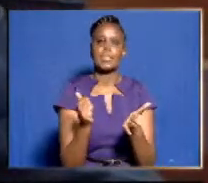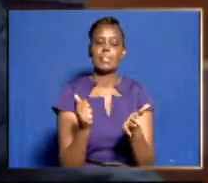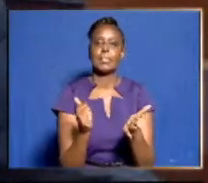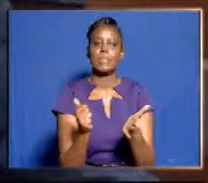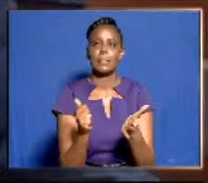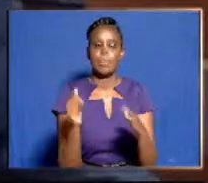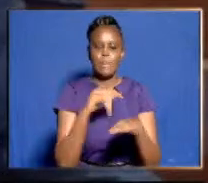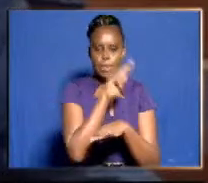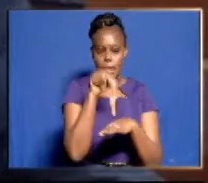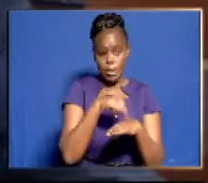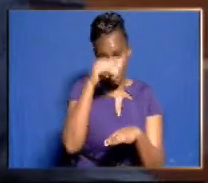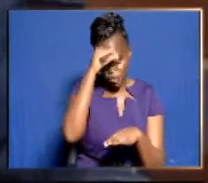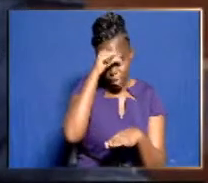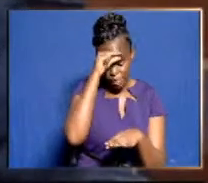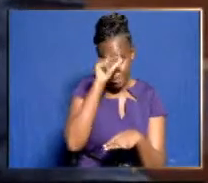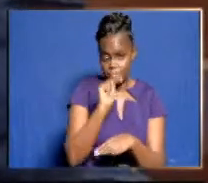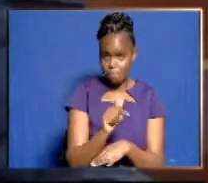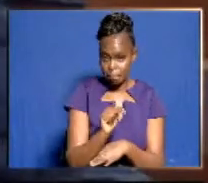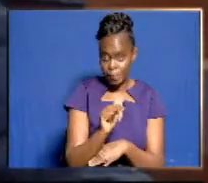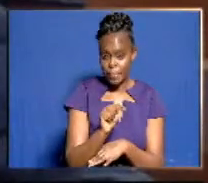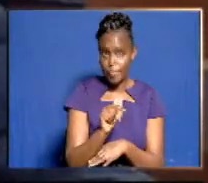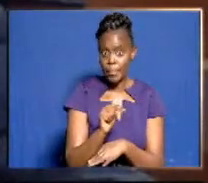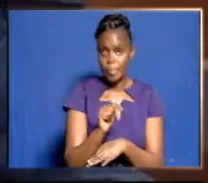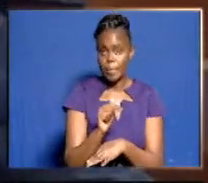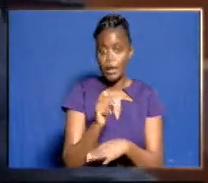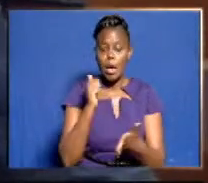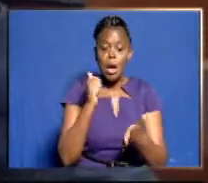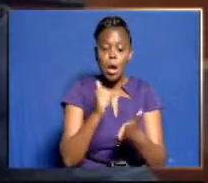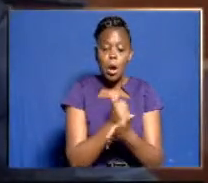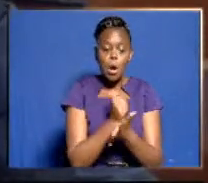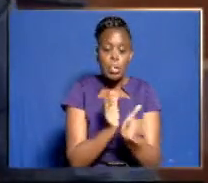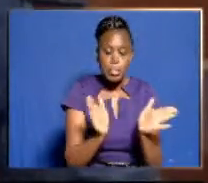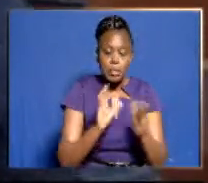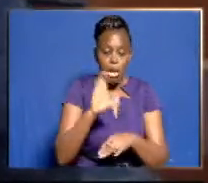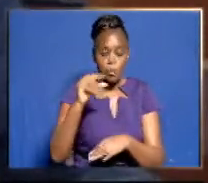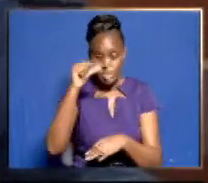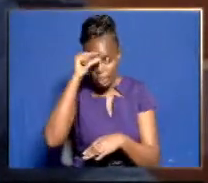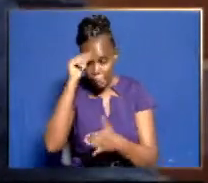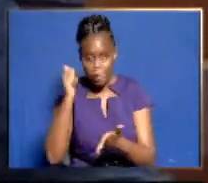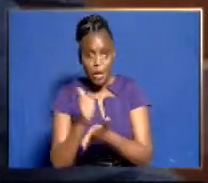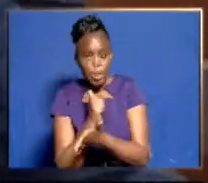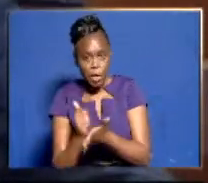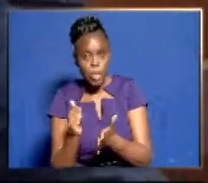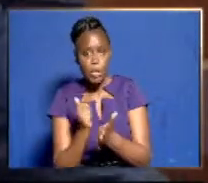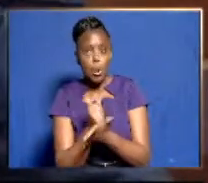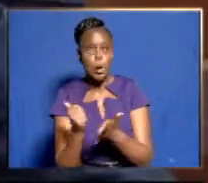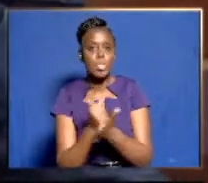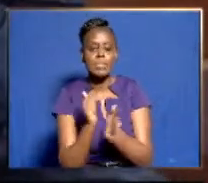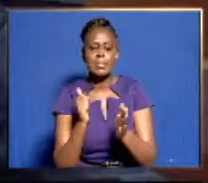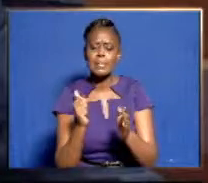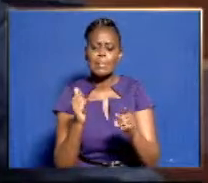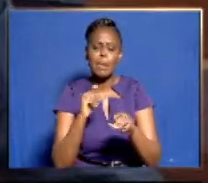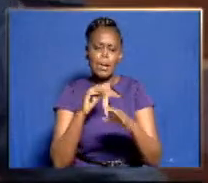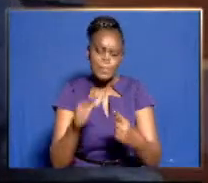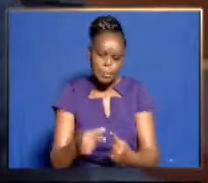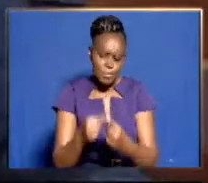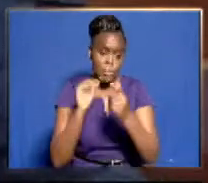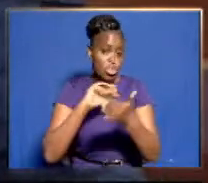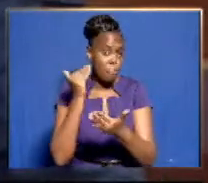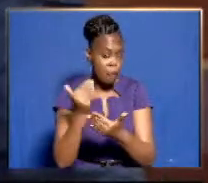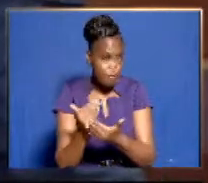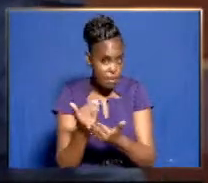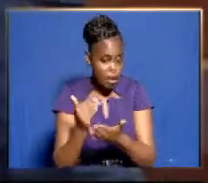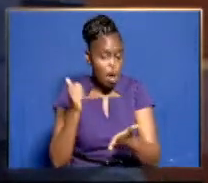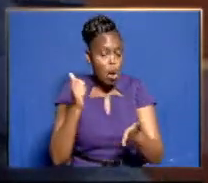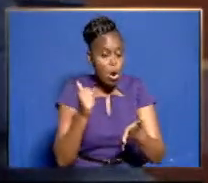the national government, the Auditor General is auditing the county governments, the Auditor General is auditing all the special funds, and the Auditor